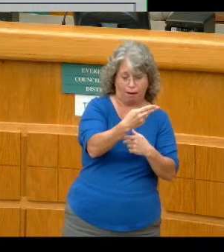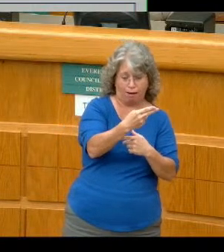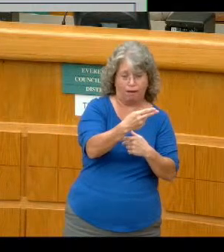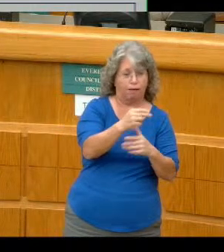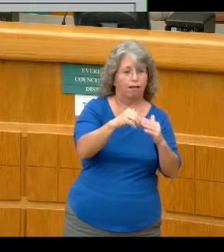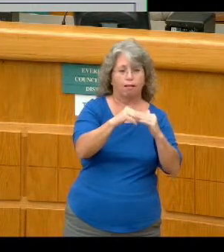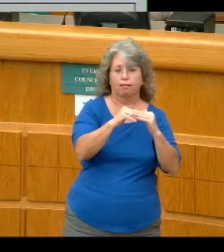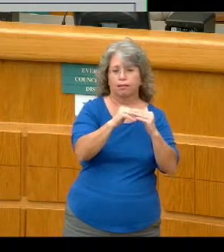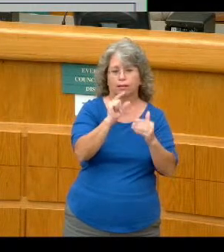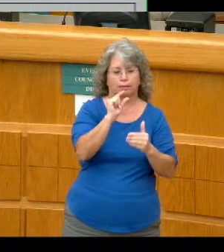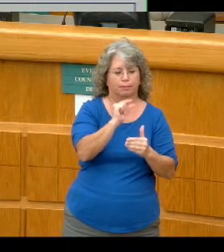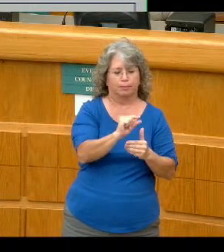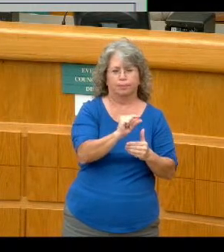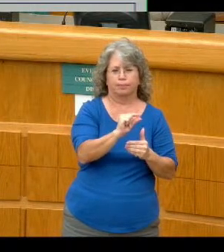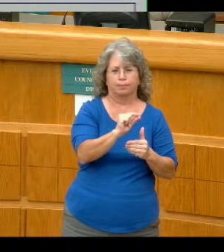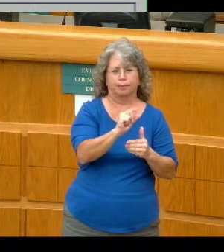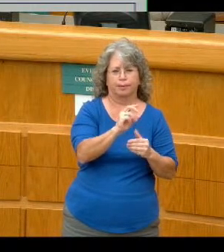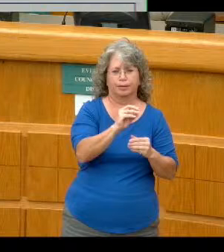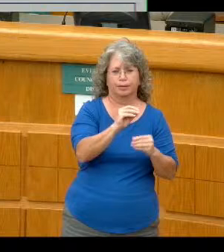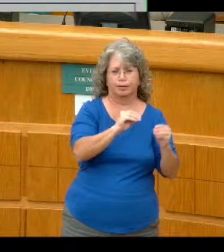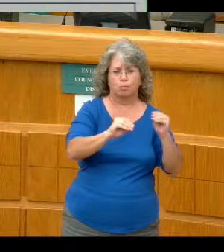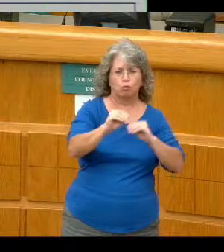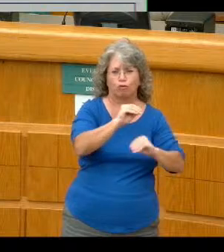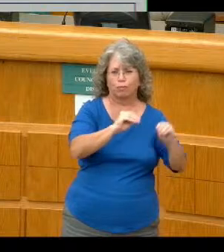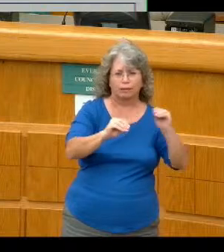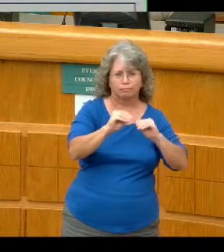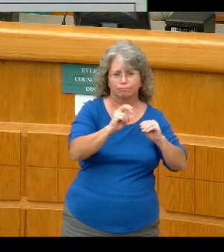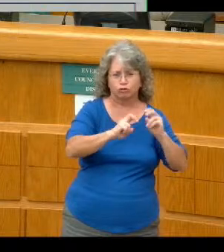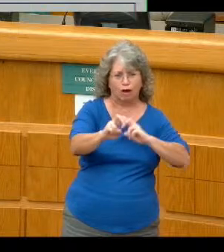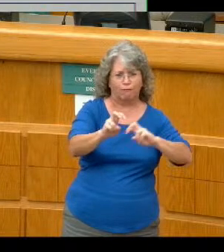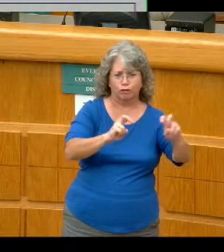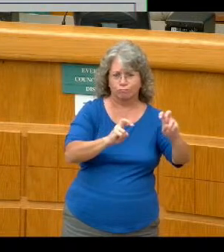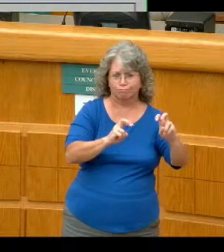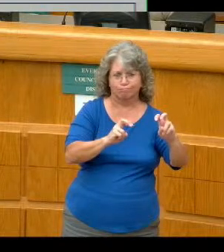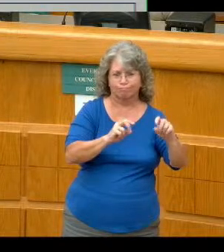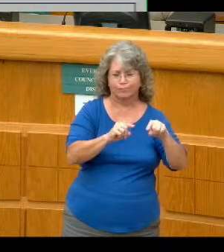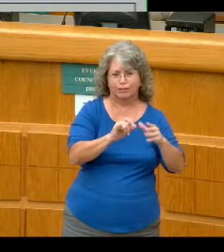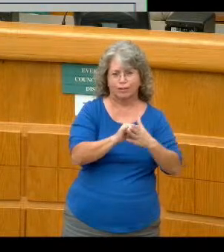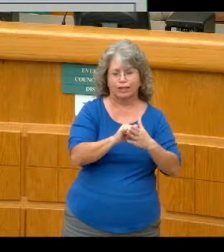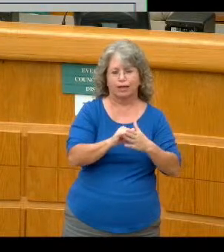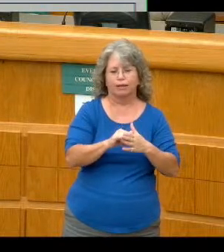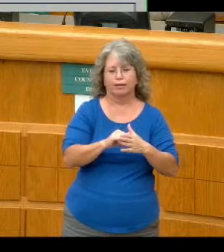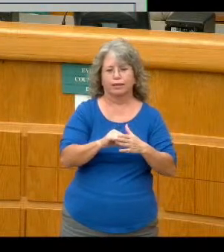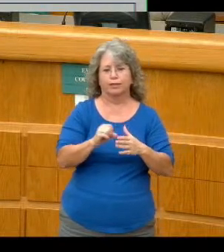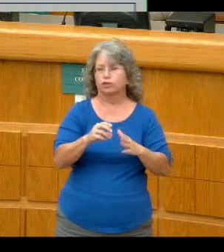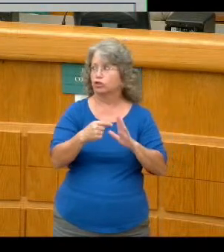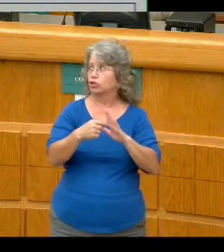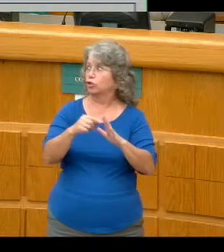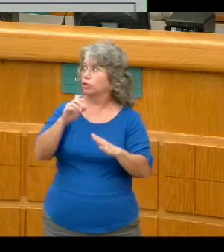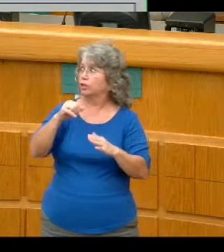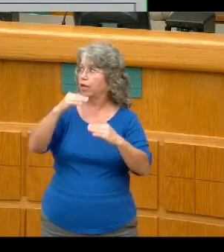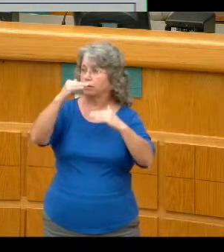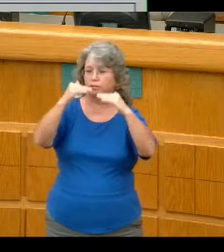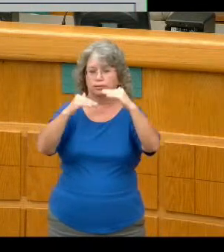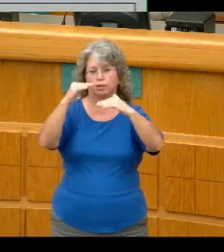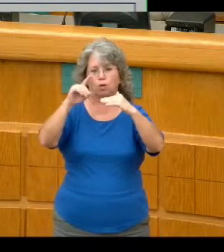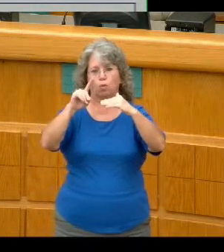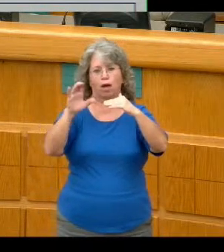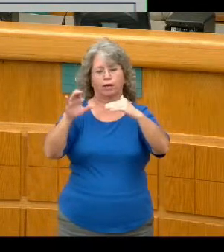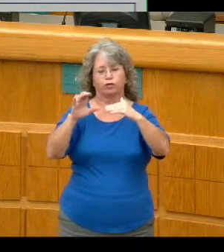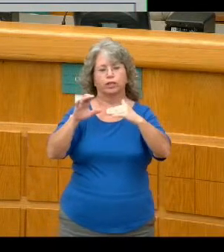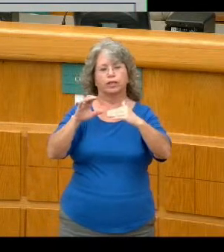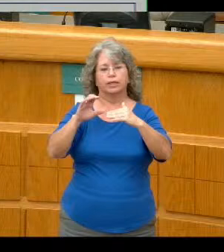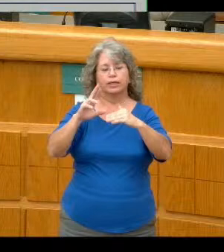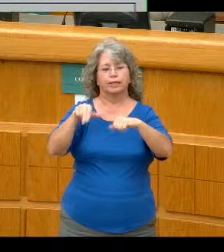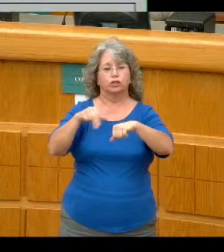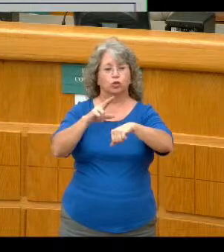Hannah. On this graph, it's the lowest amount of travel that we've seen. And just to calibrate you again, 100 means normal, and that would